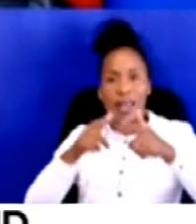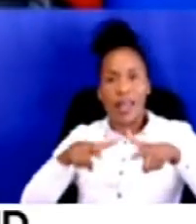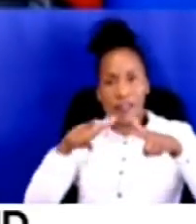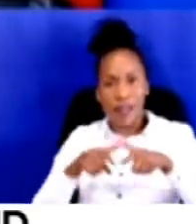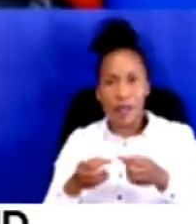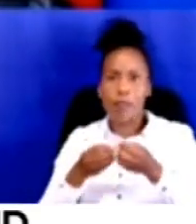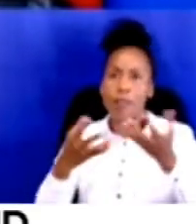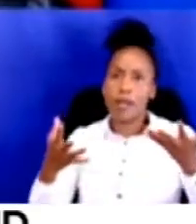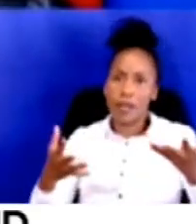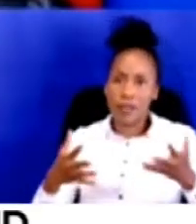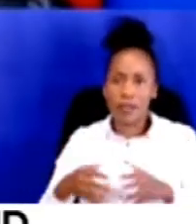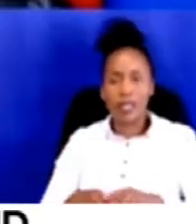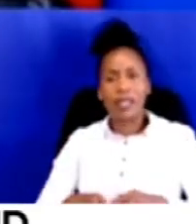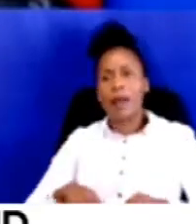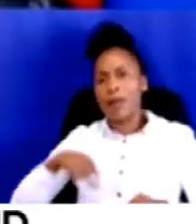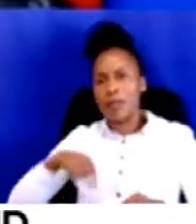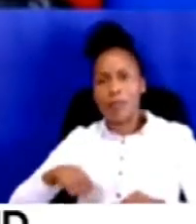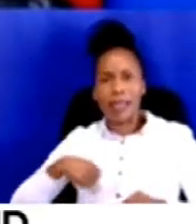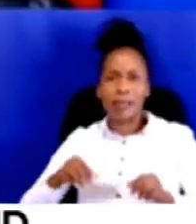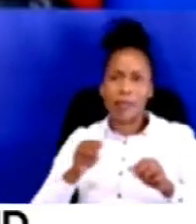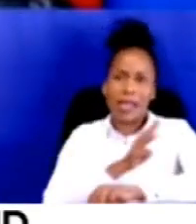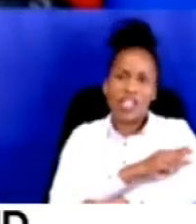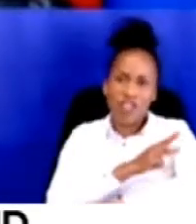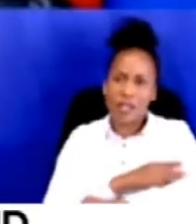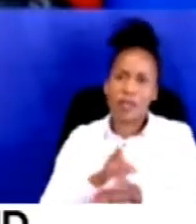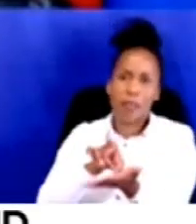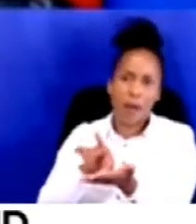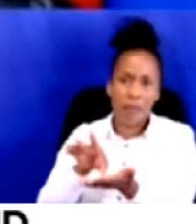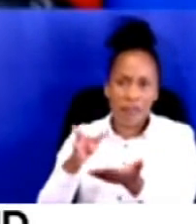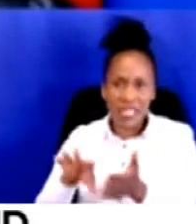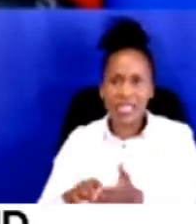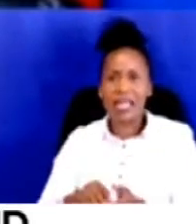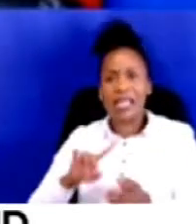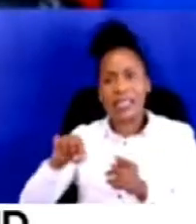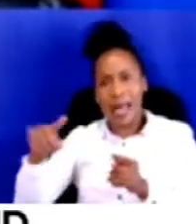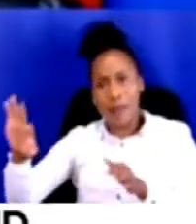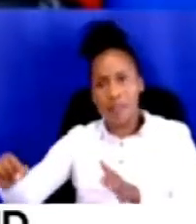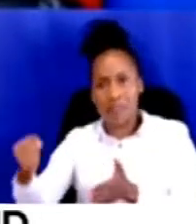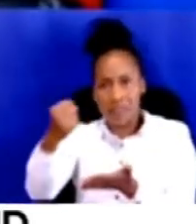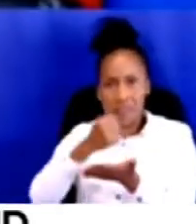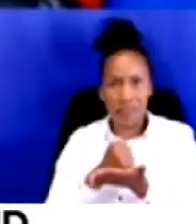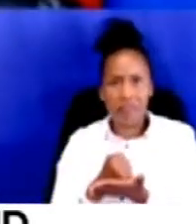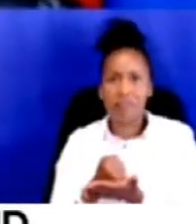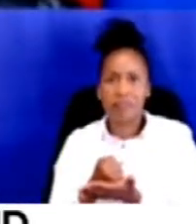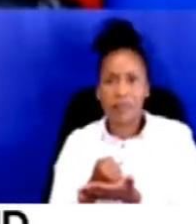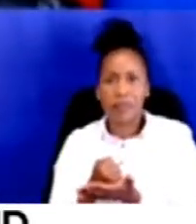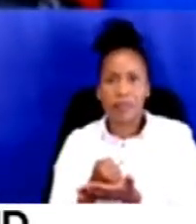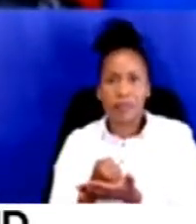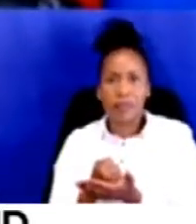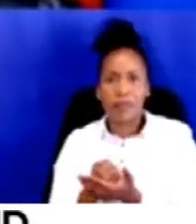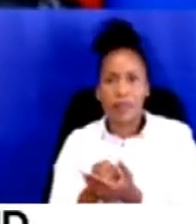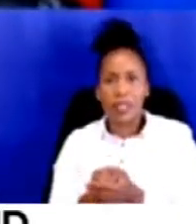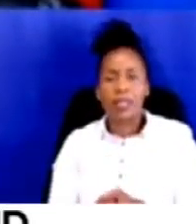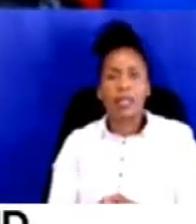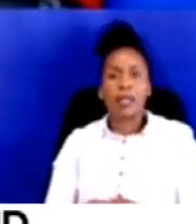CEO, municipal managers have been removed. The turnover of municipal managers in